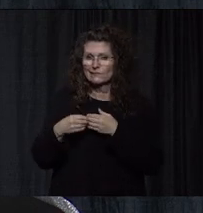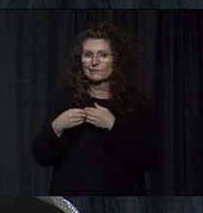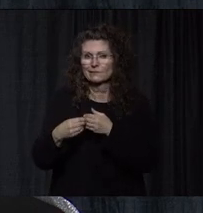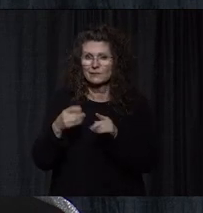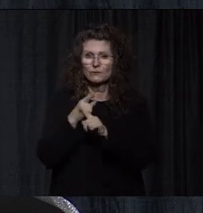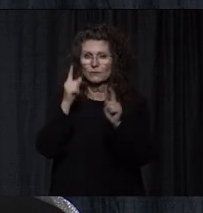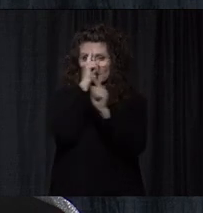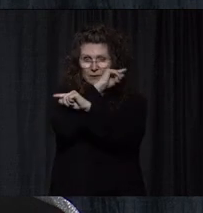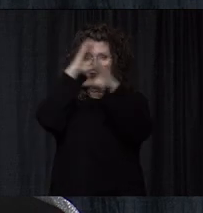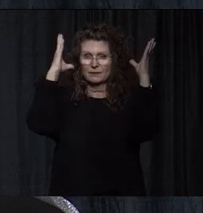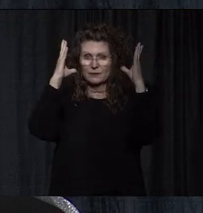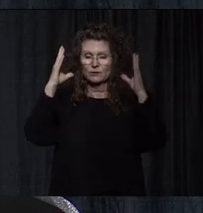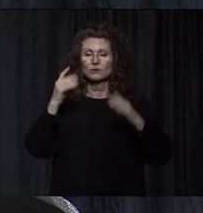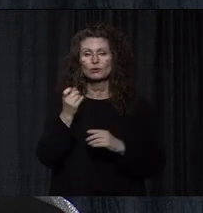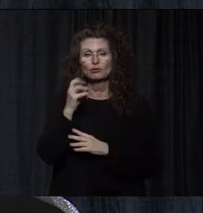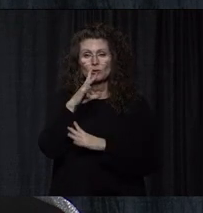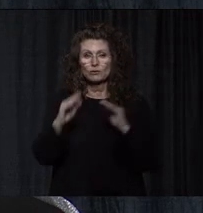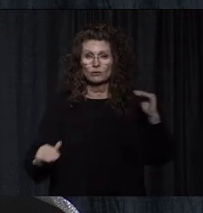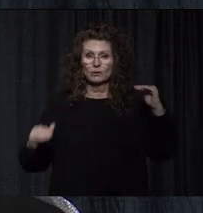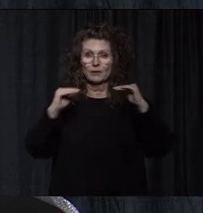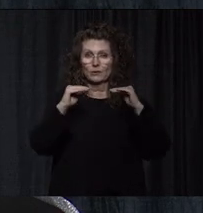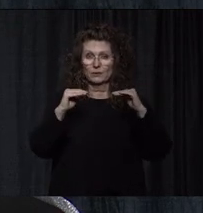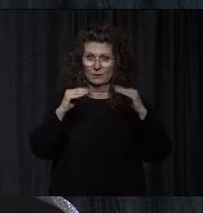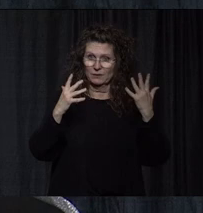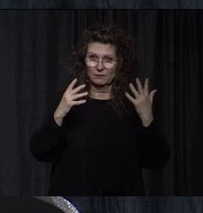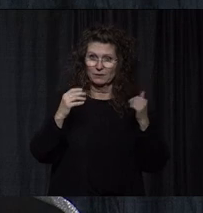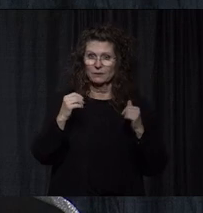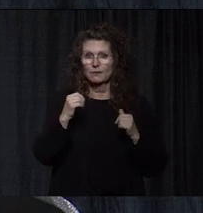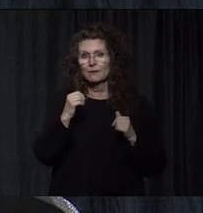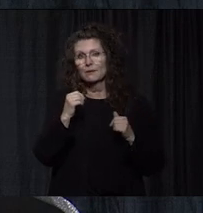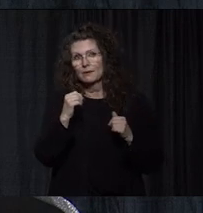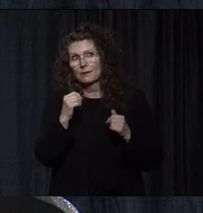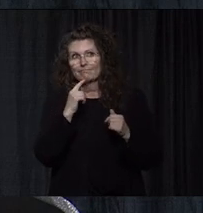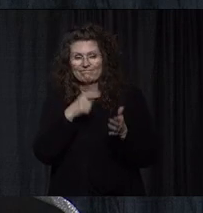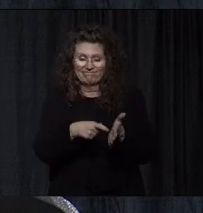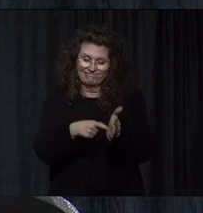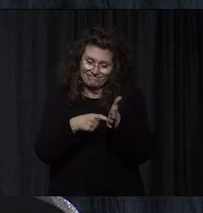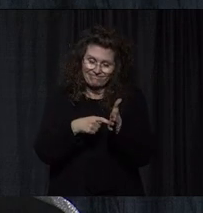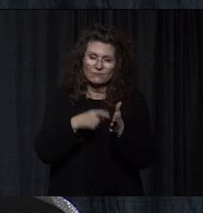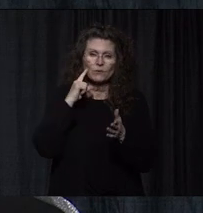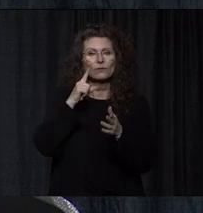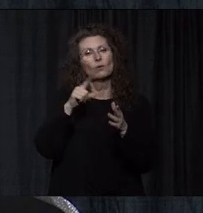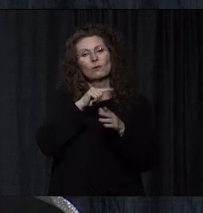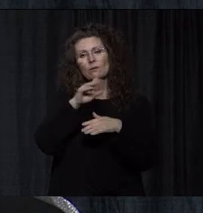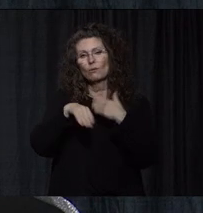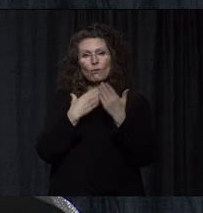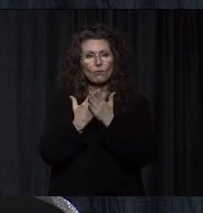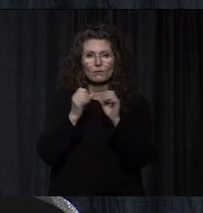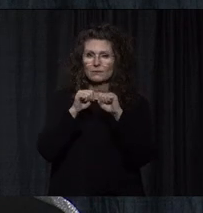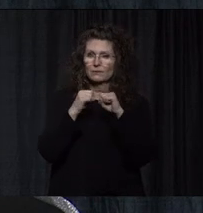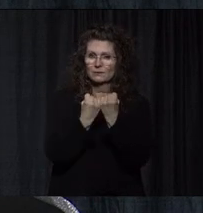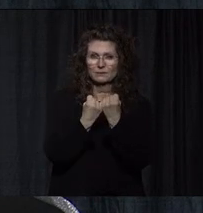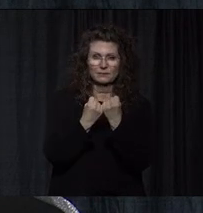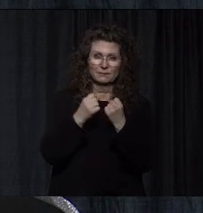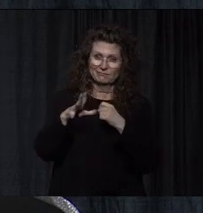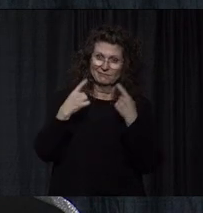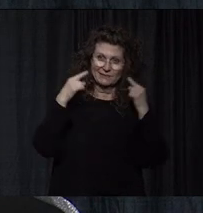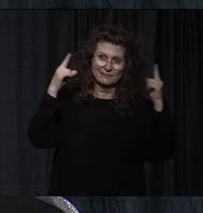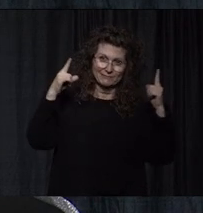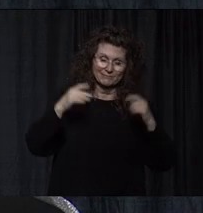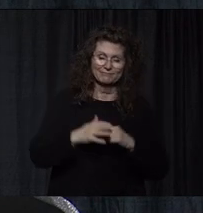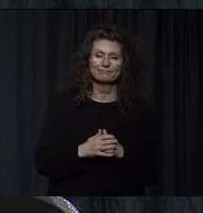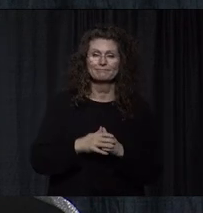that gender equity isn't just fair, but critical to the success of society. Paulette Senior graduated